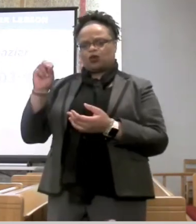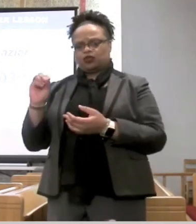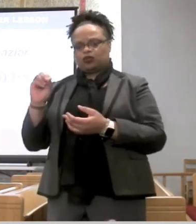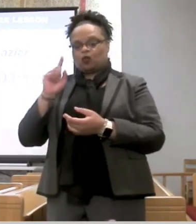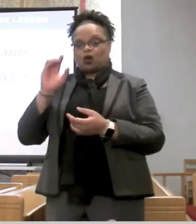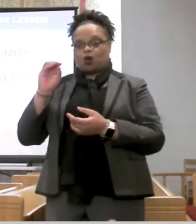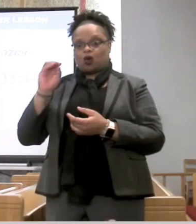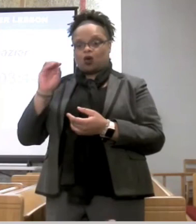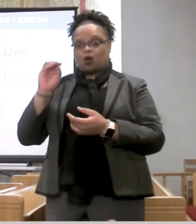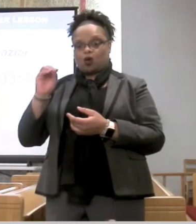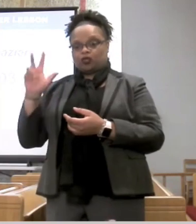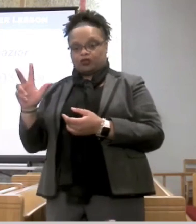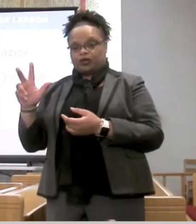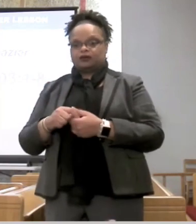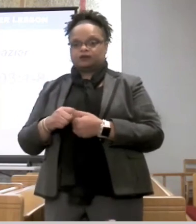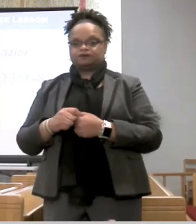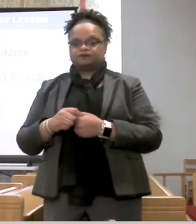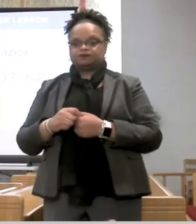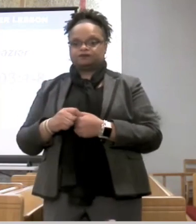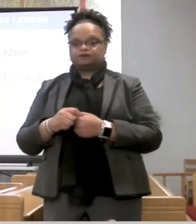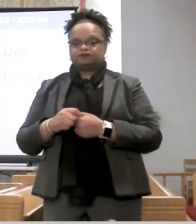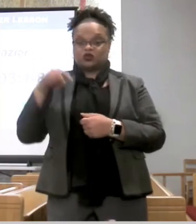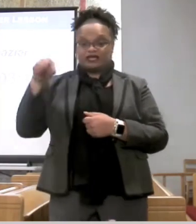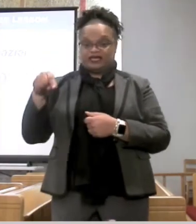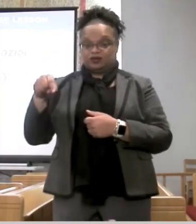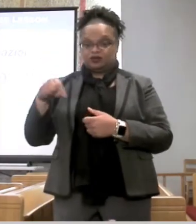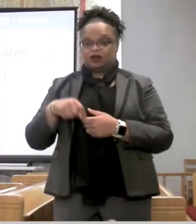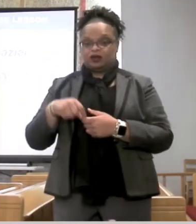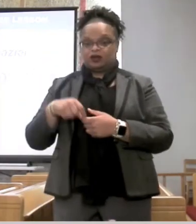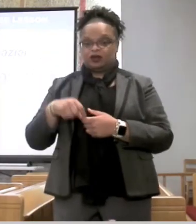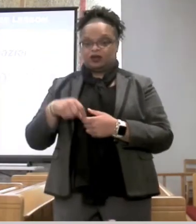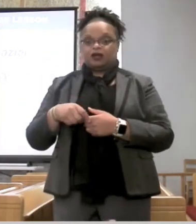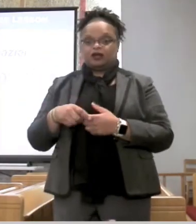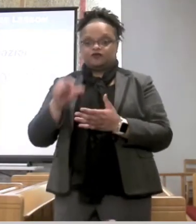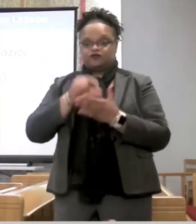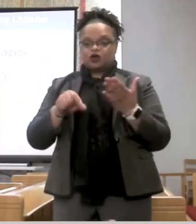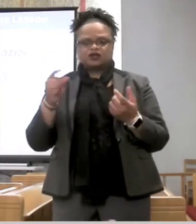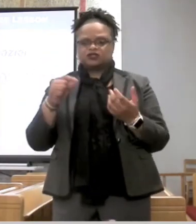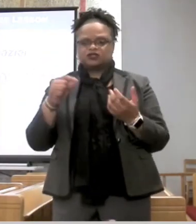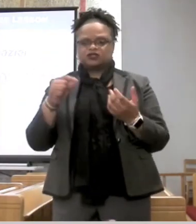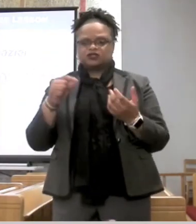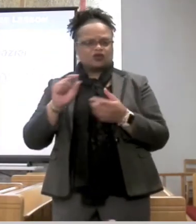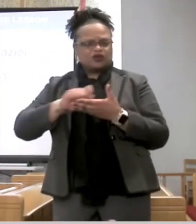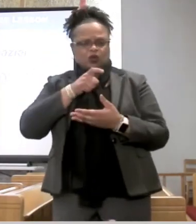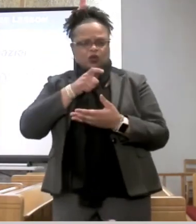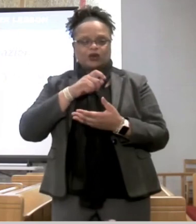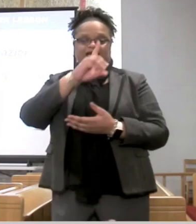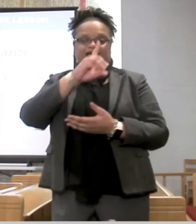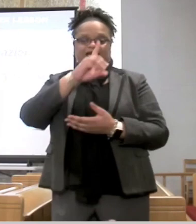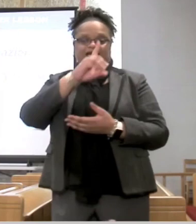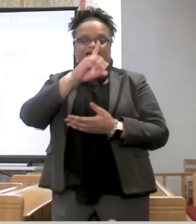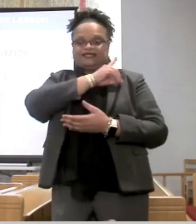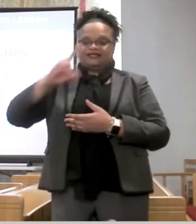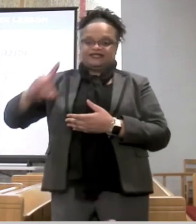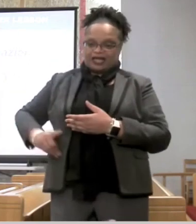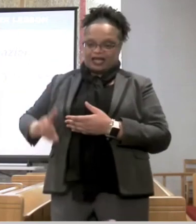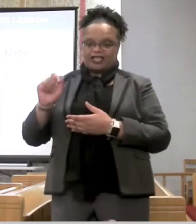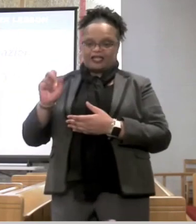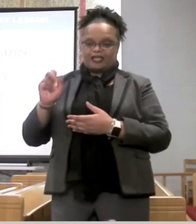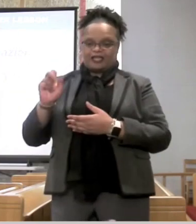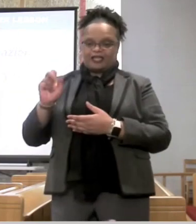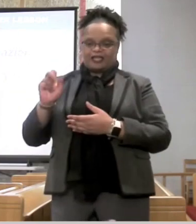1-8, right? We find ourselves there, and this particular verse and chapter was written by David, who understood the mighty